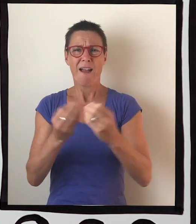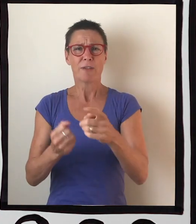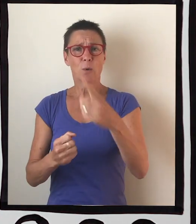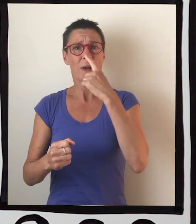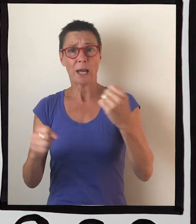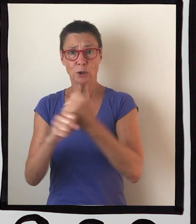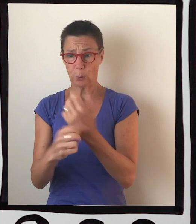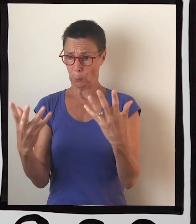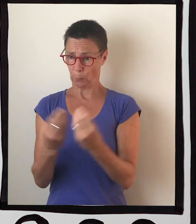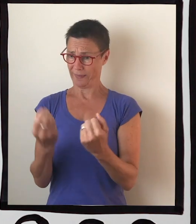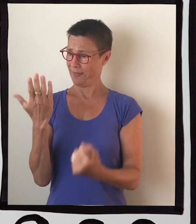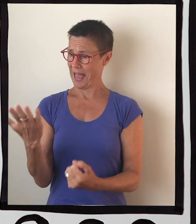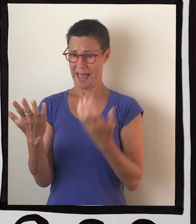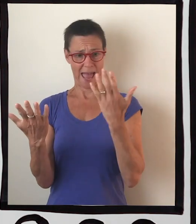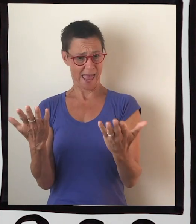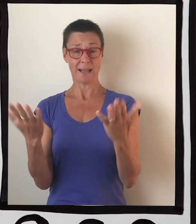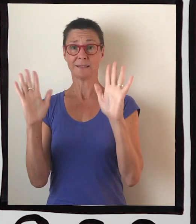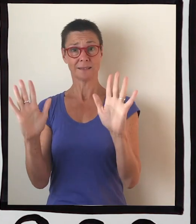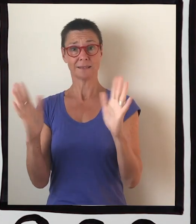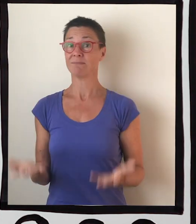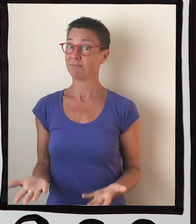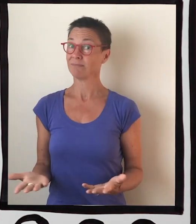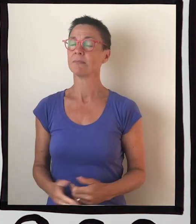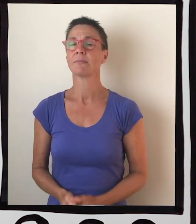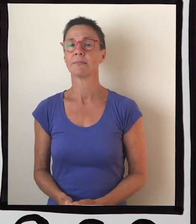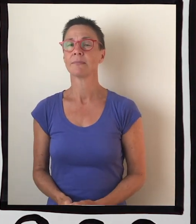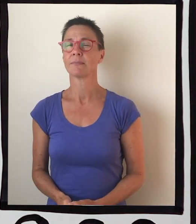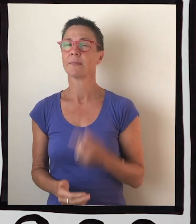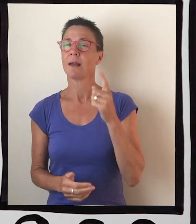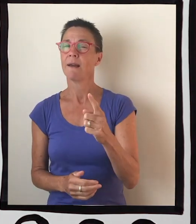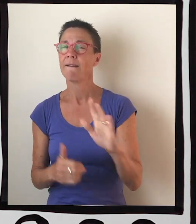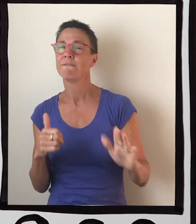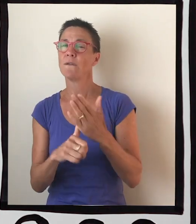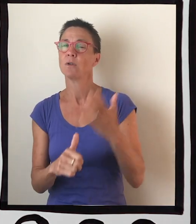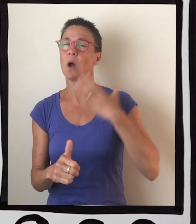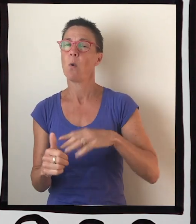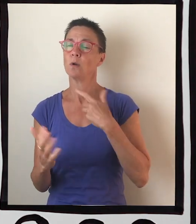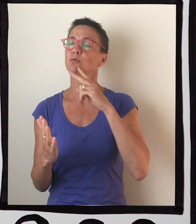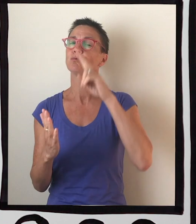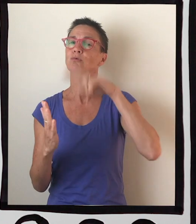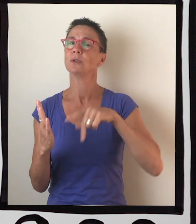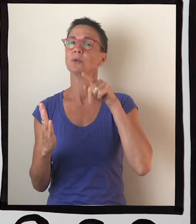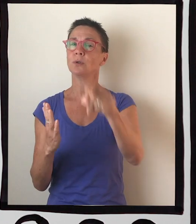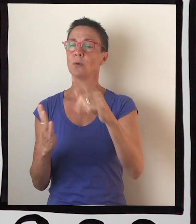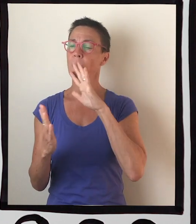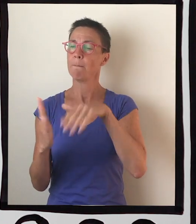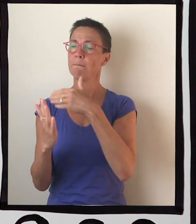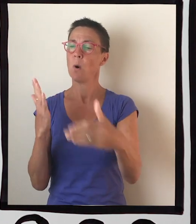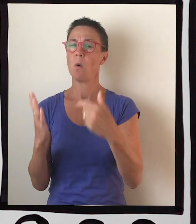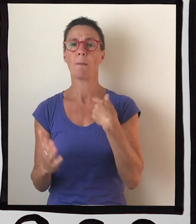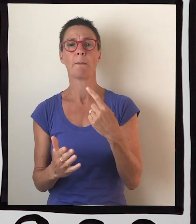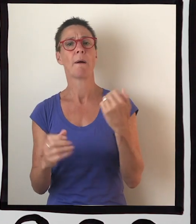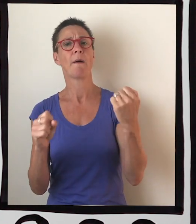about all the things that we do with our hands. But before we start that, I wanted to